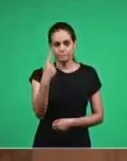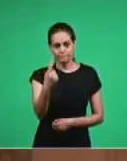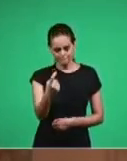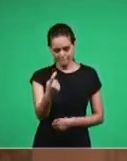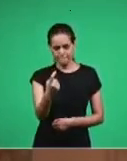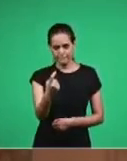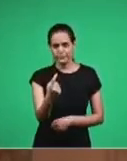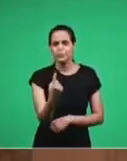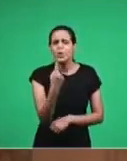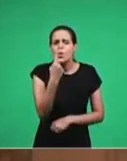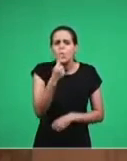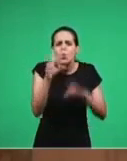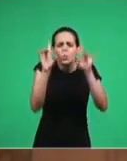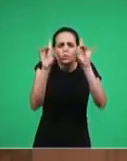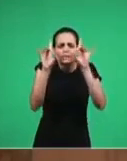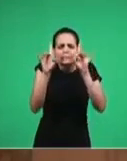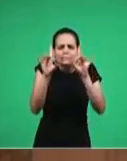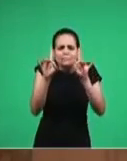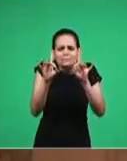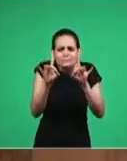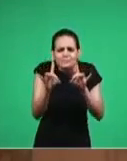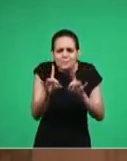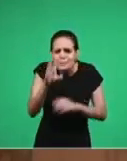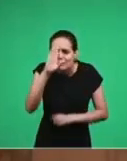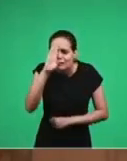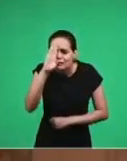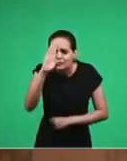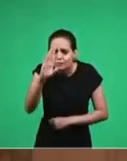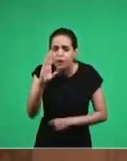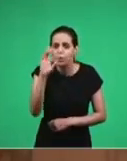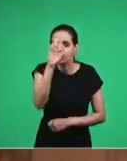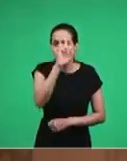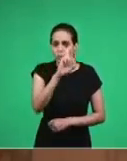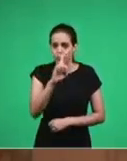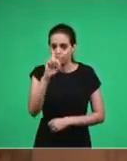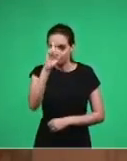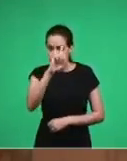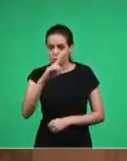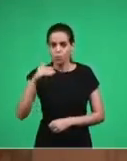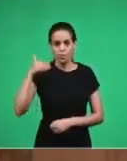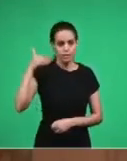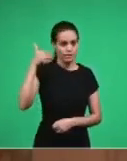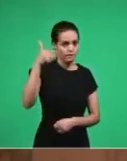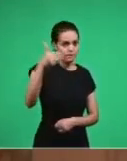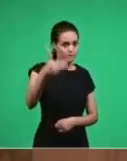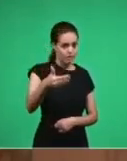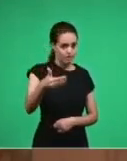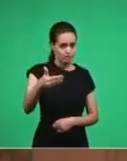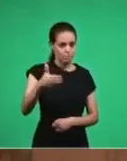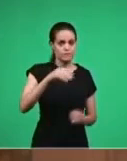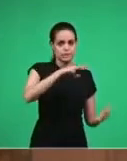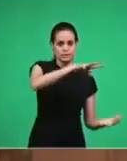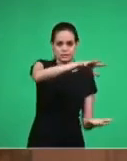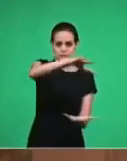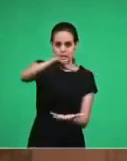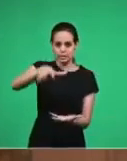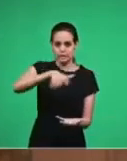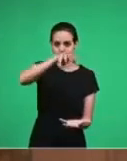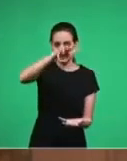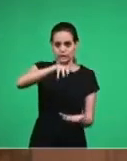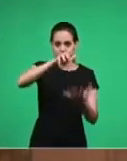A fundamental detail that I want everyone to listen to. Next Sunday, we're going to have satellite